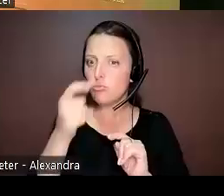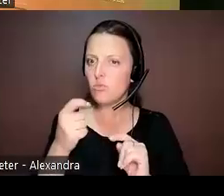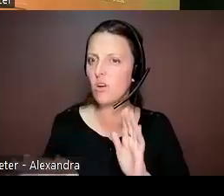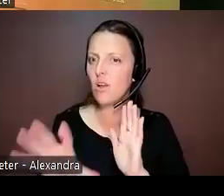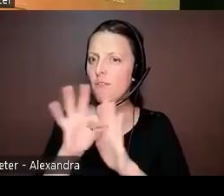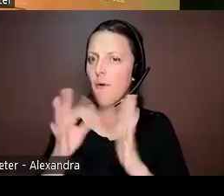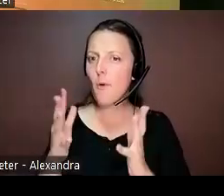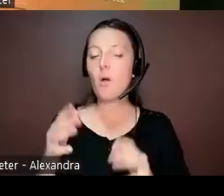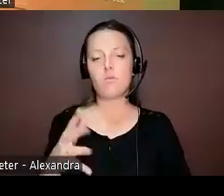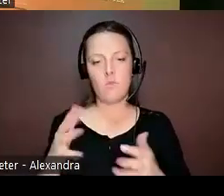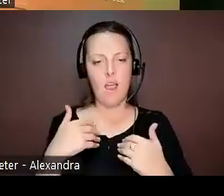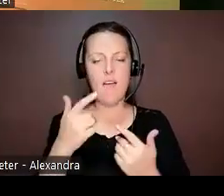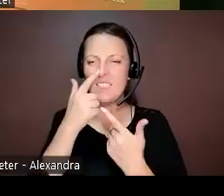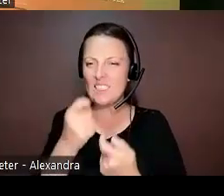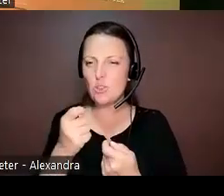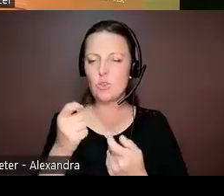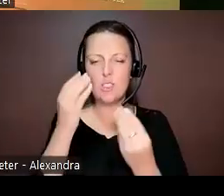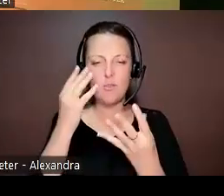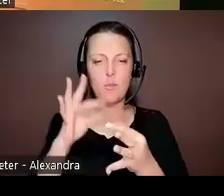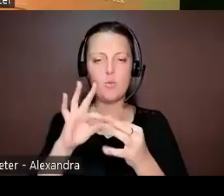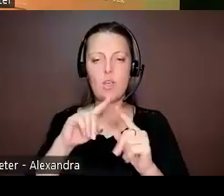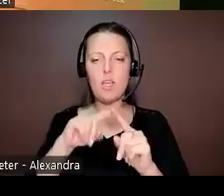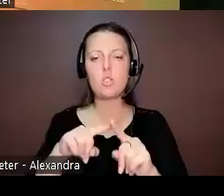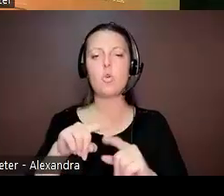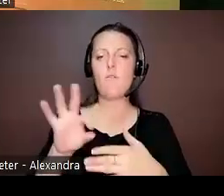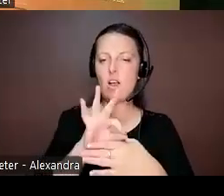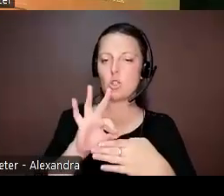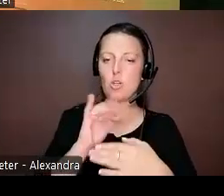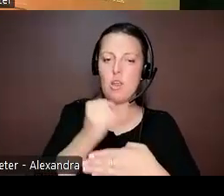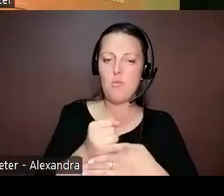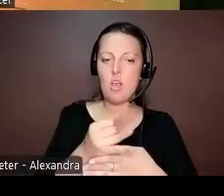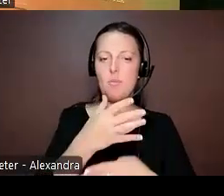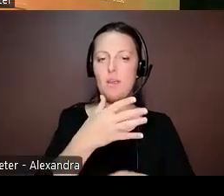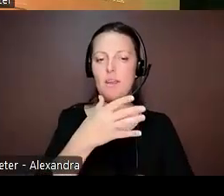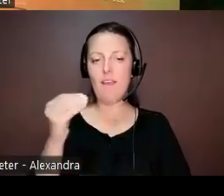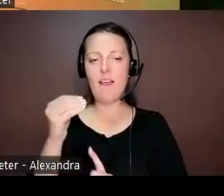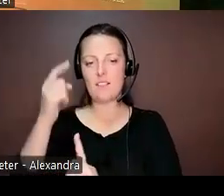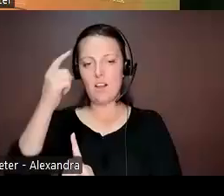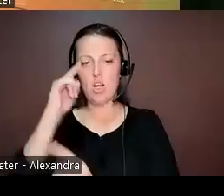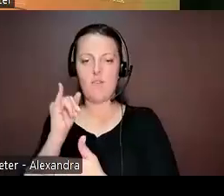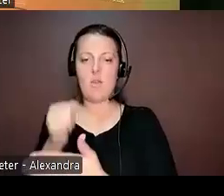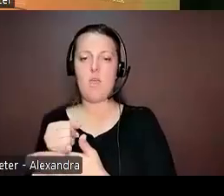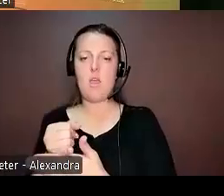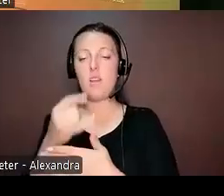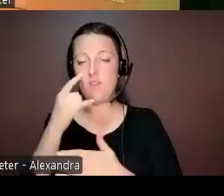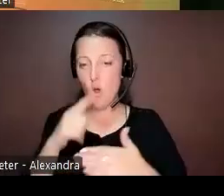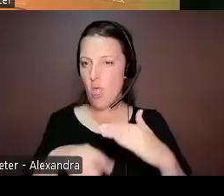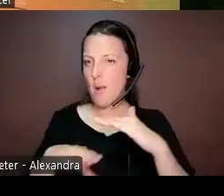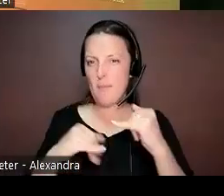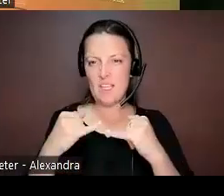functional impairment and cognitive impairment at baseline for these patients with pre-CABS